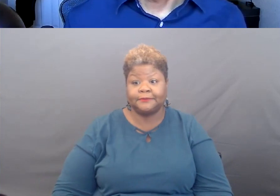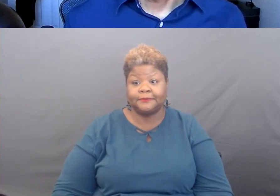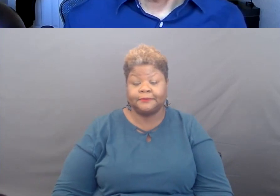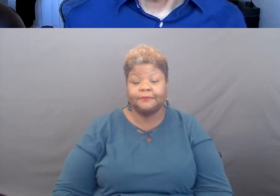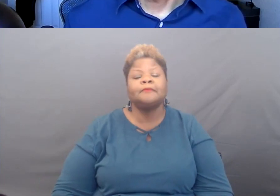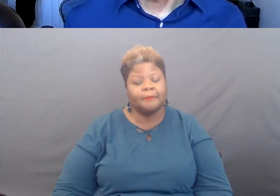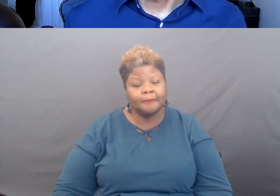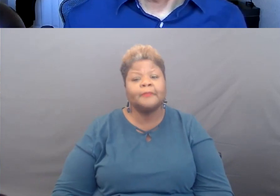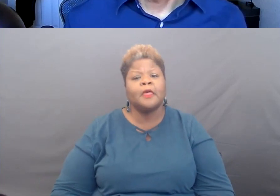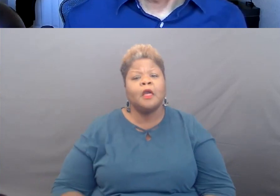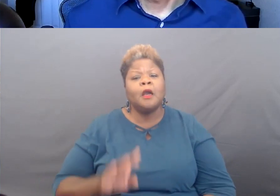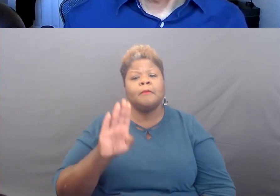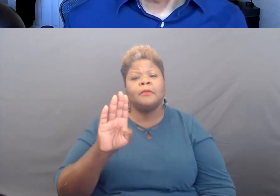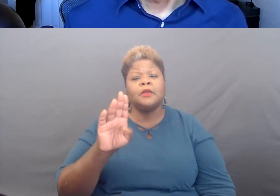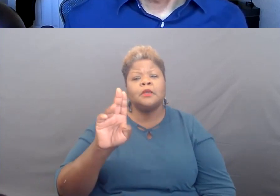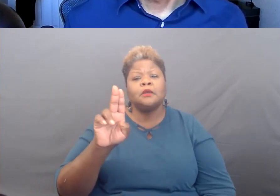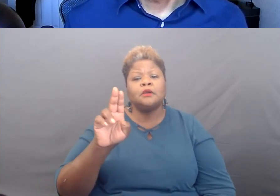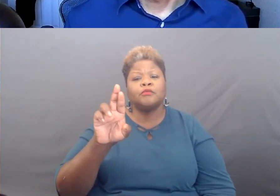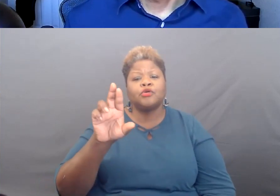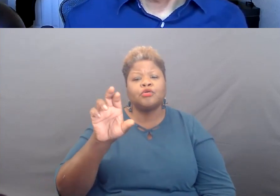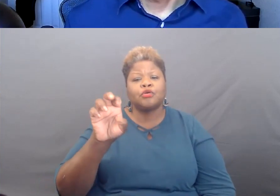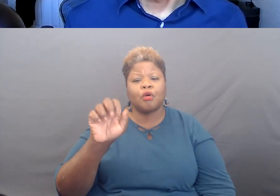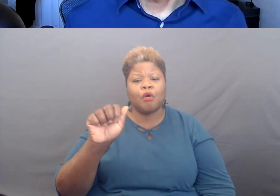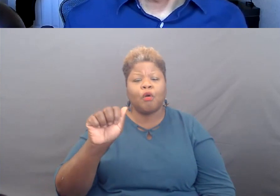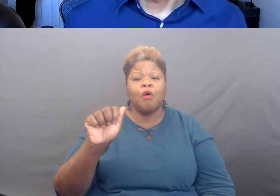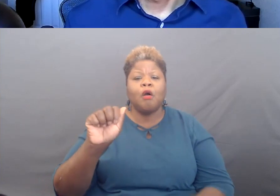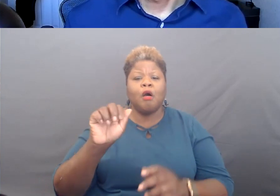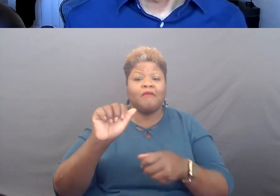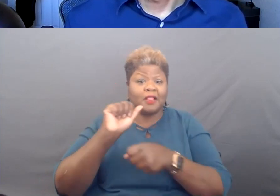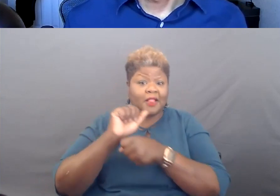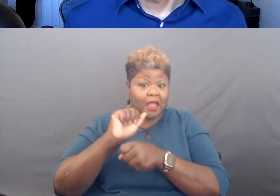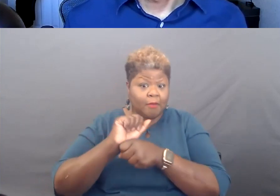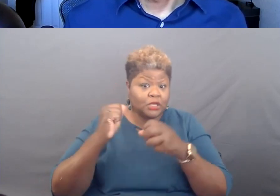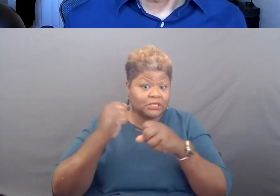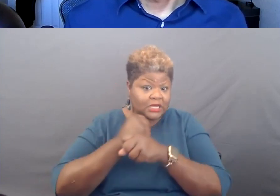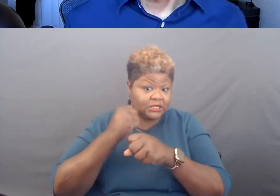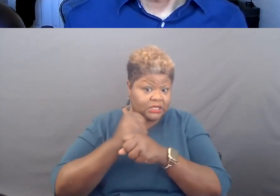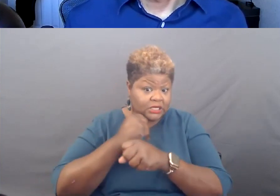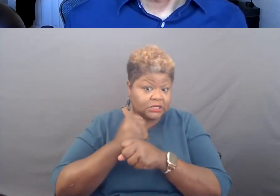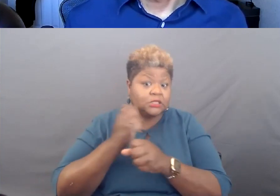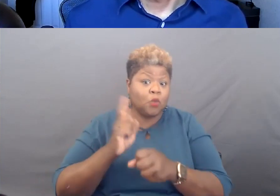Bureau of Labor Statistics. That's where usually I find it.